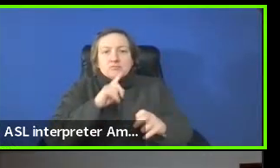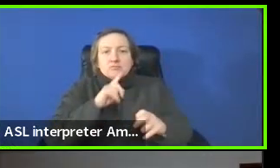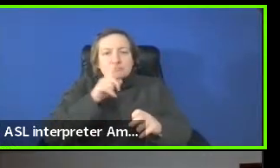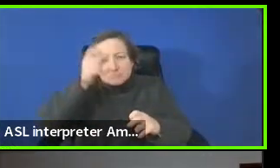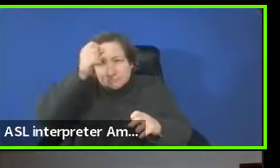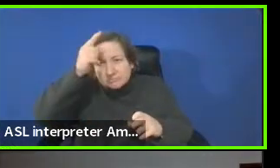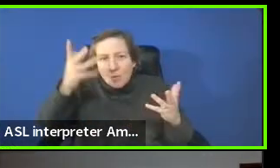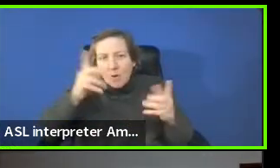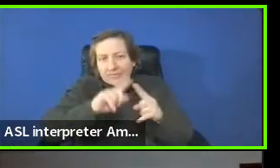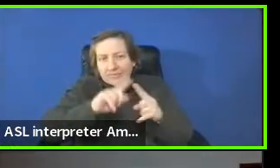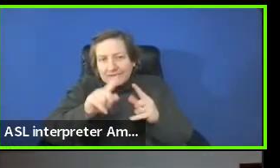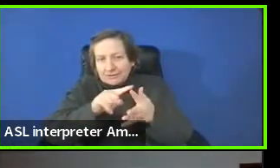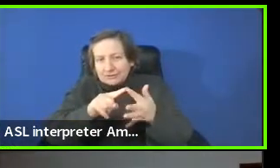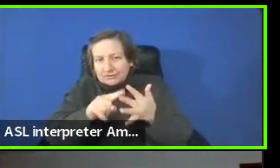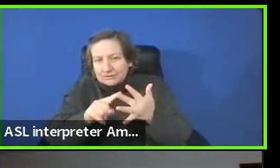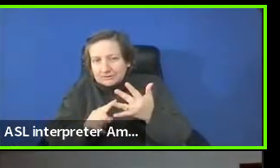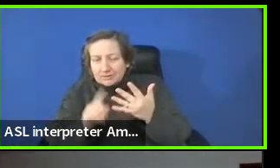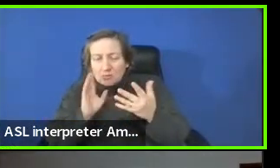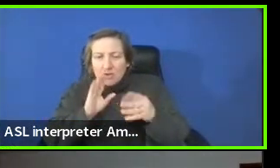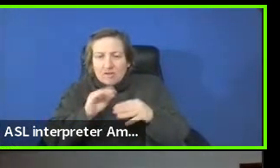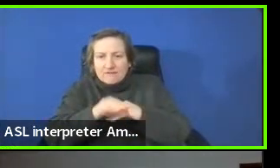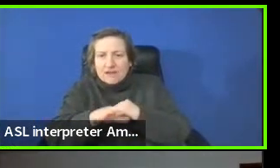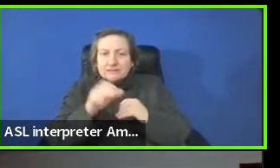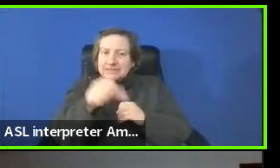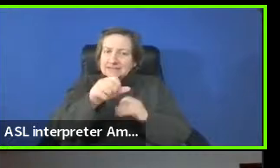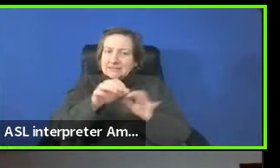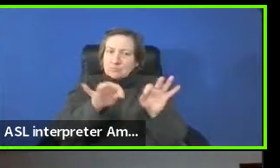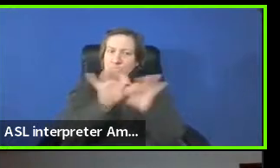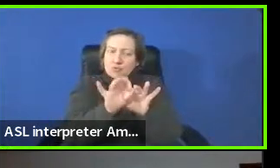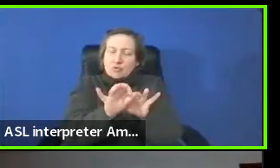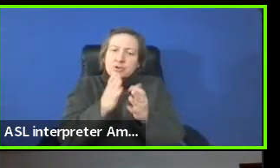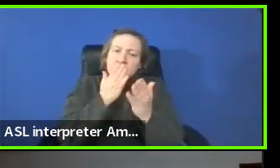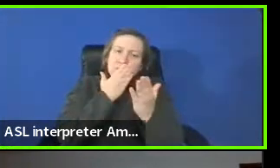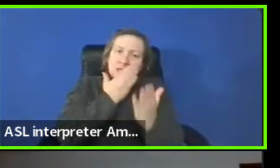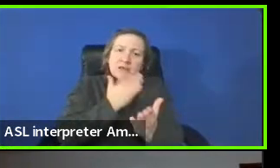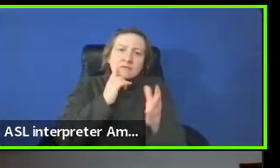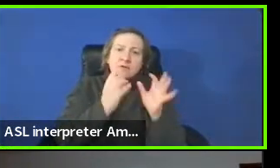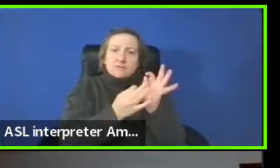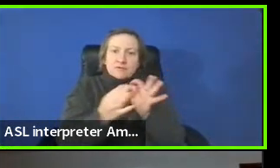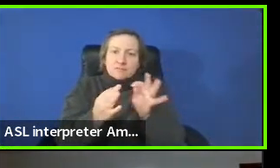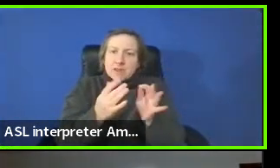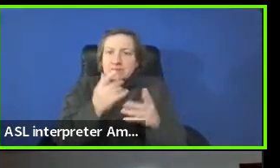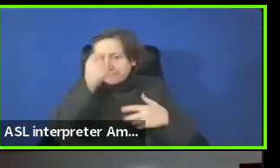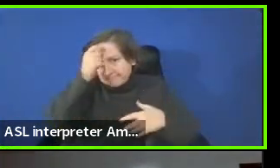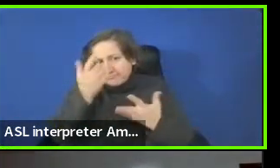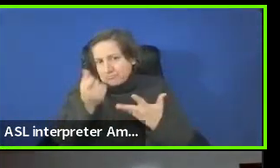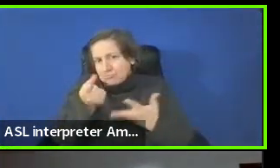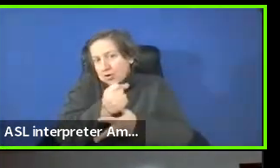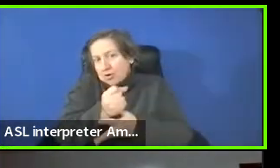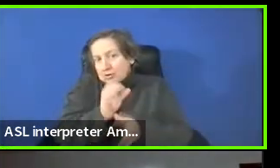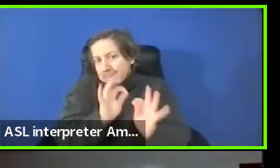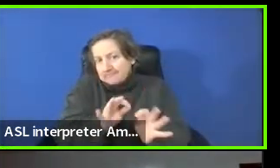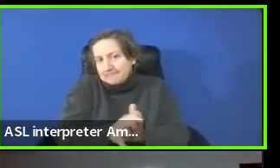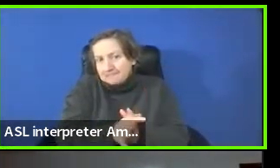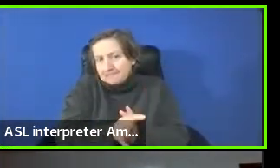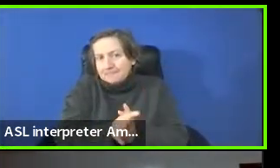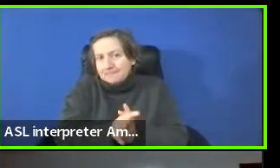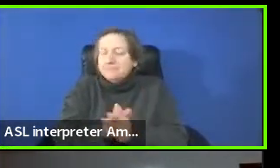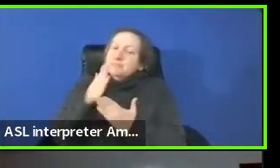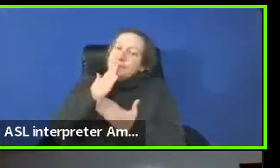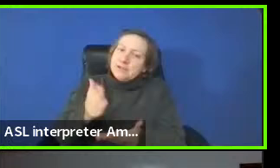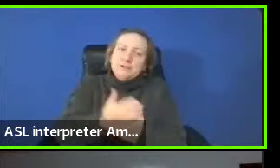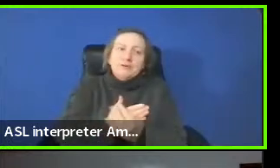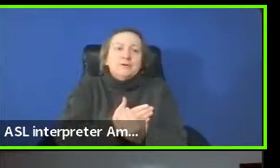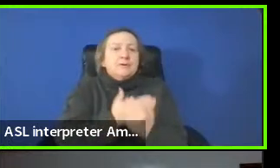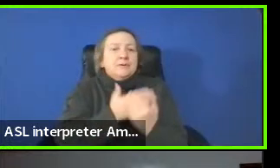differences, and clearly they are important. So I appreciate that feedback, understanding the priority of that. Got it. Thank you.